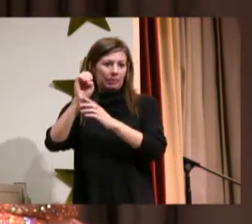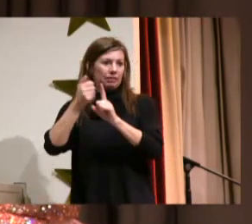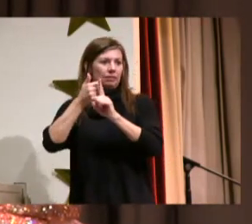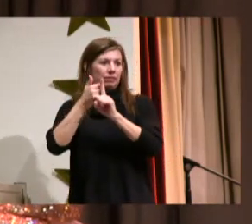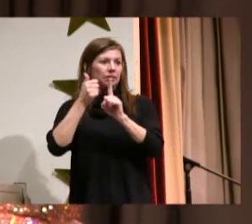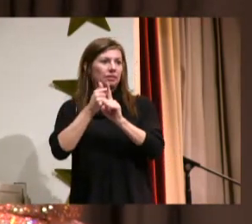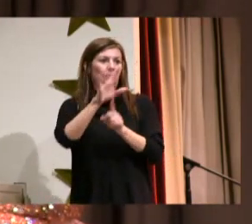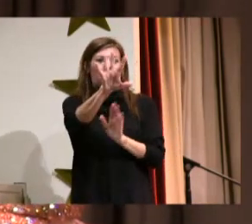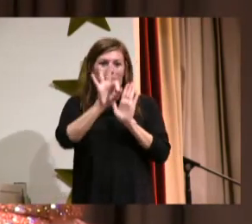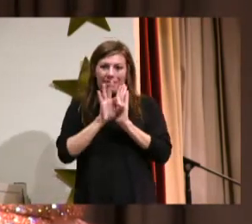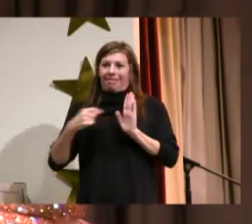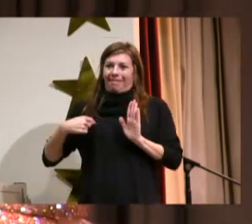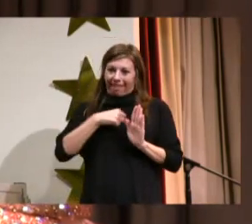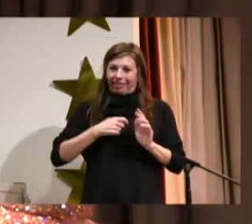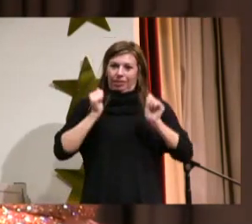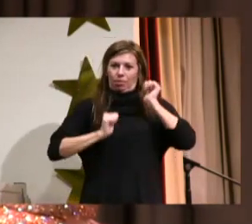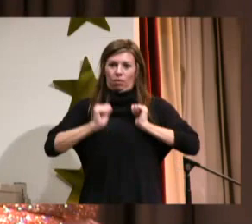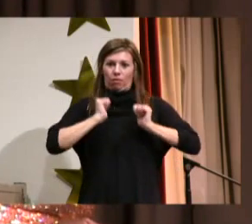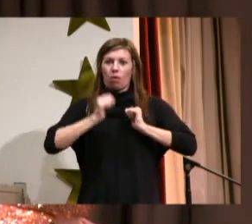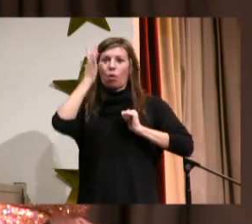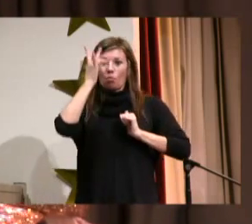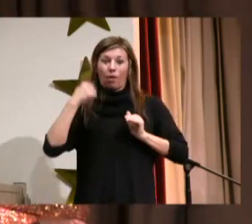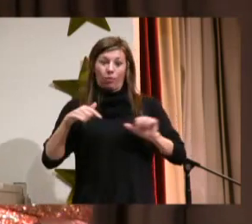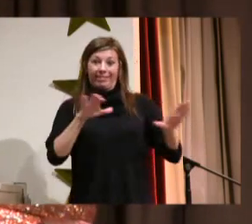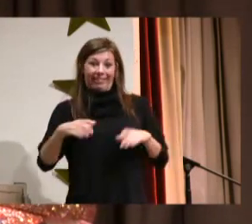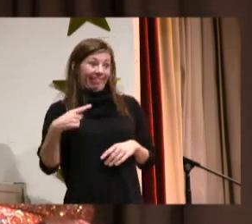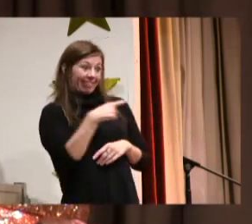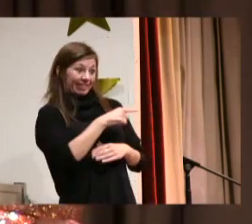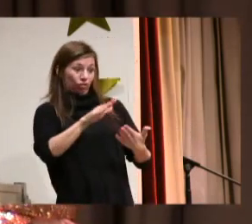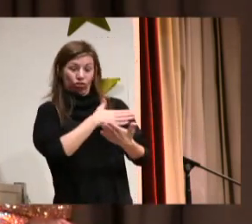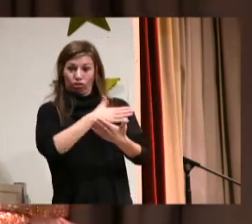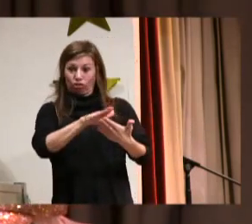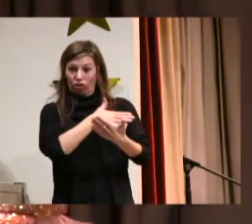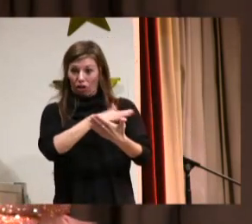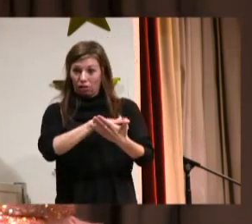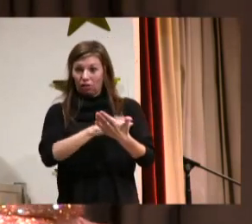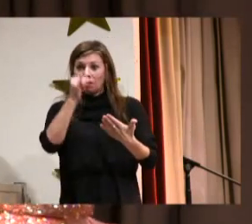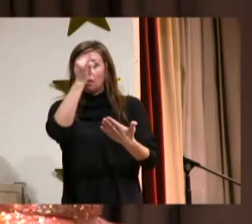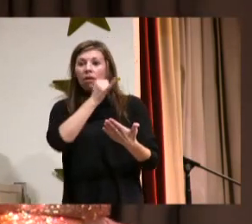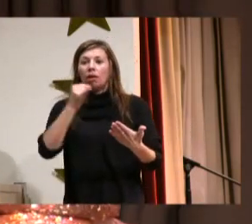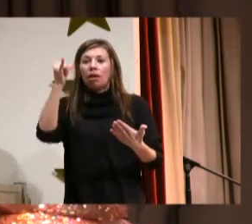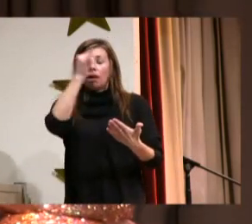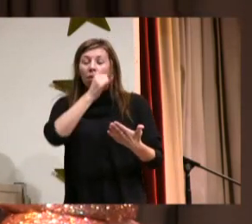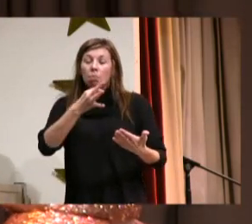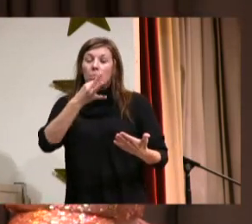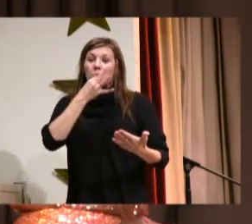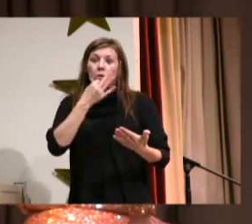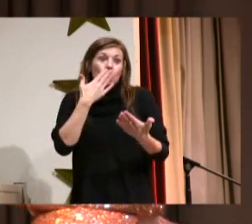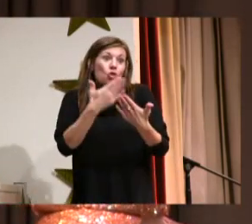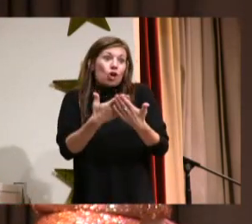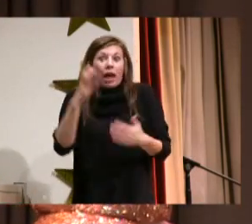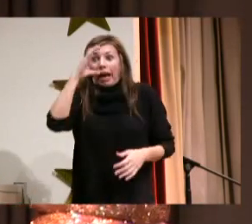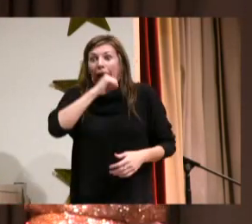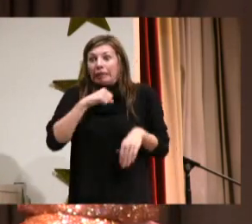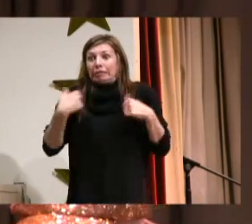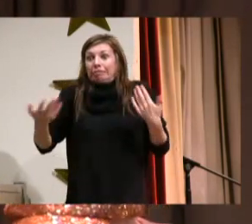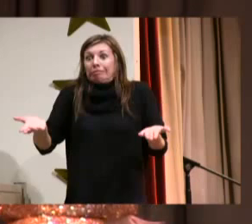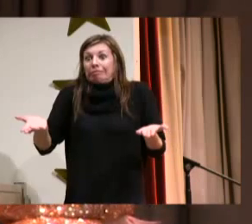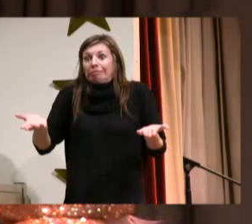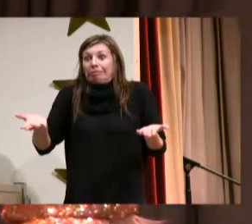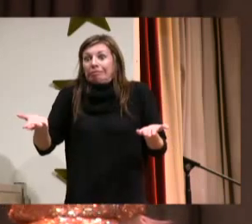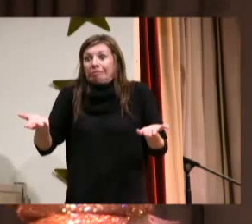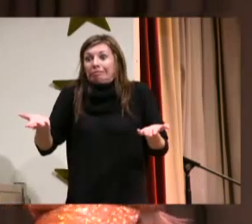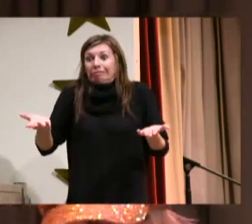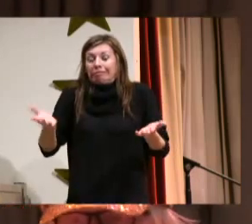to perform because we had done this song and we had done really well, I guess.